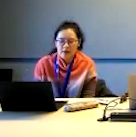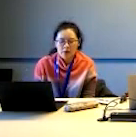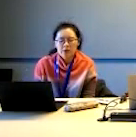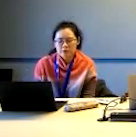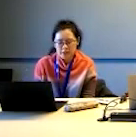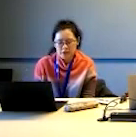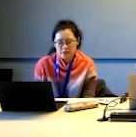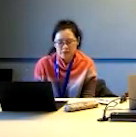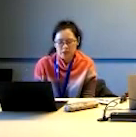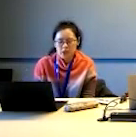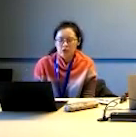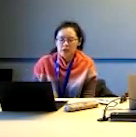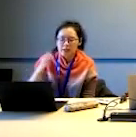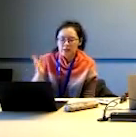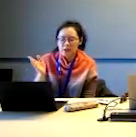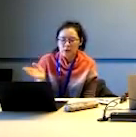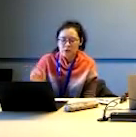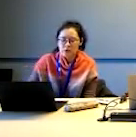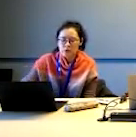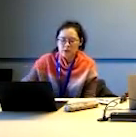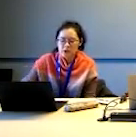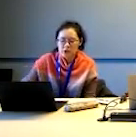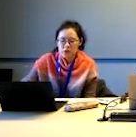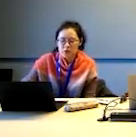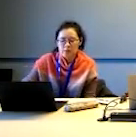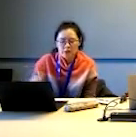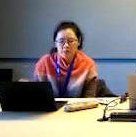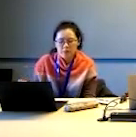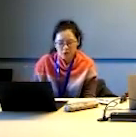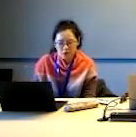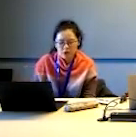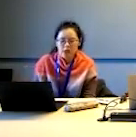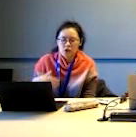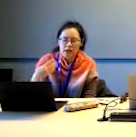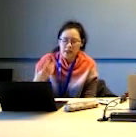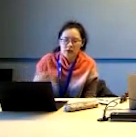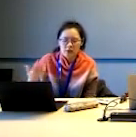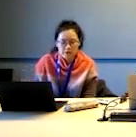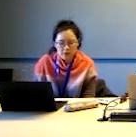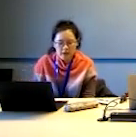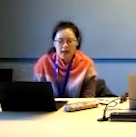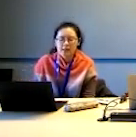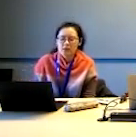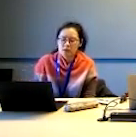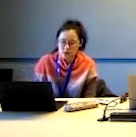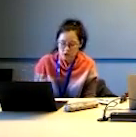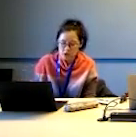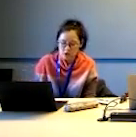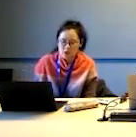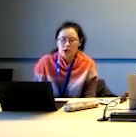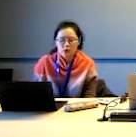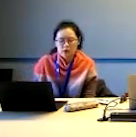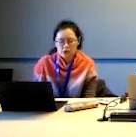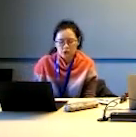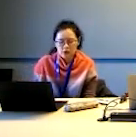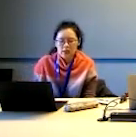access of health information. So the list of the questions were then shared with patient partners and to gather their feedback and